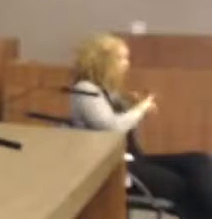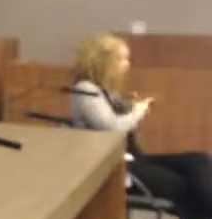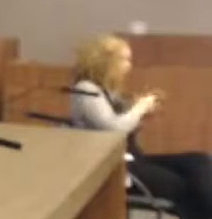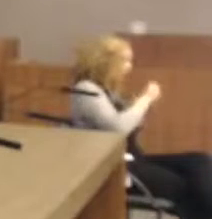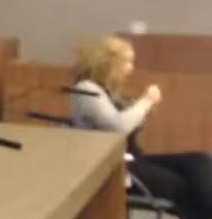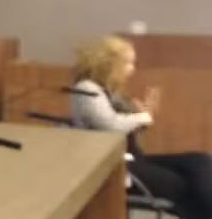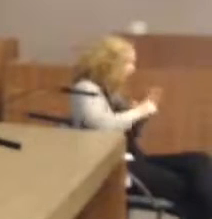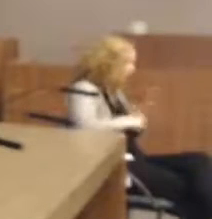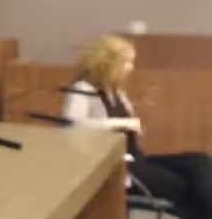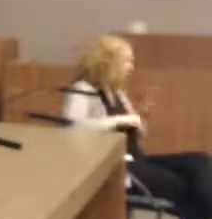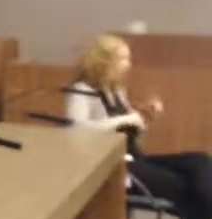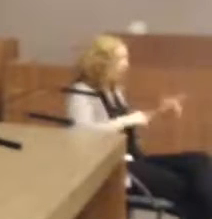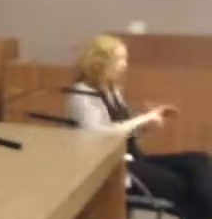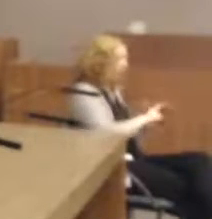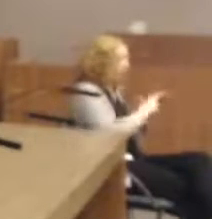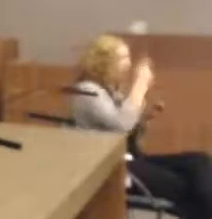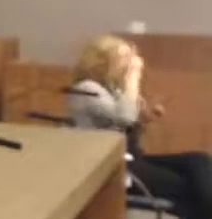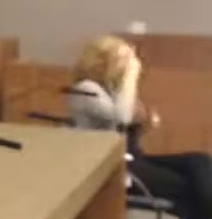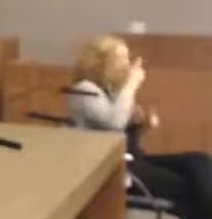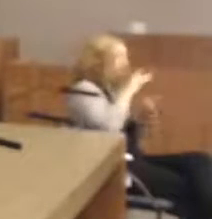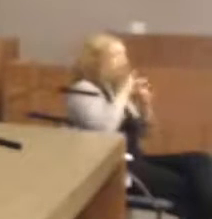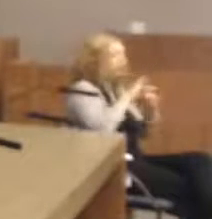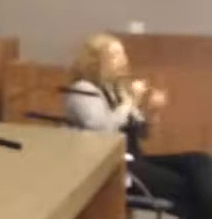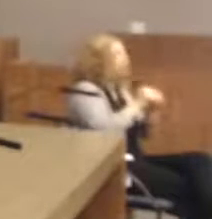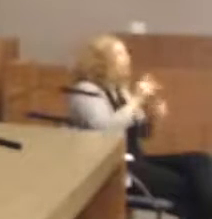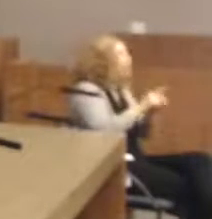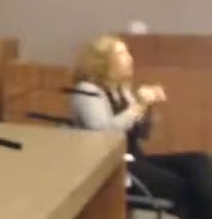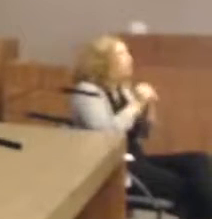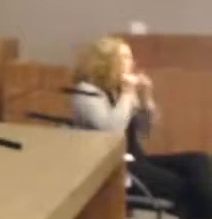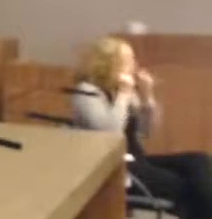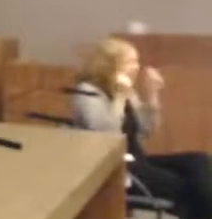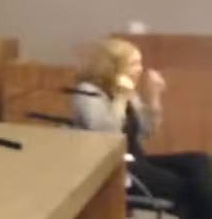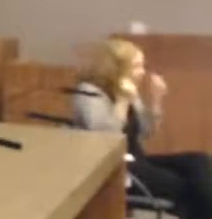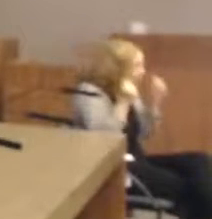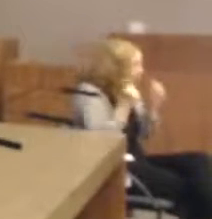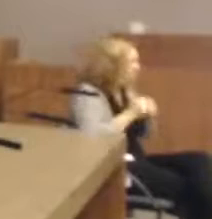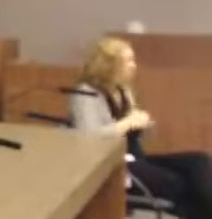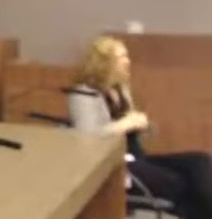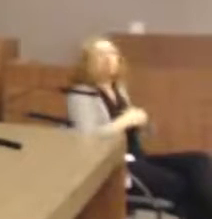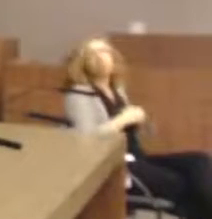for her, and she started realizing that it had to do with people like that.